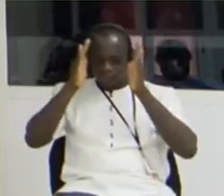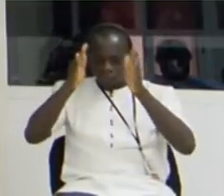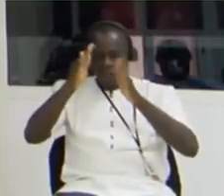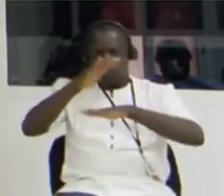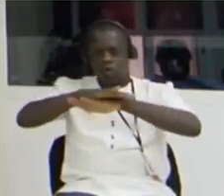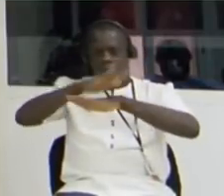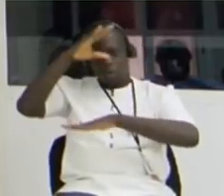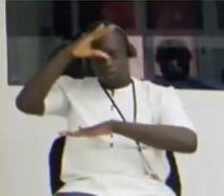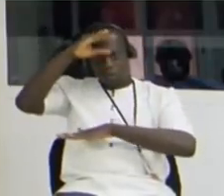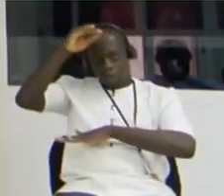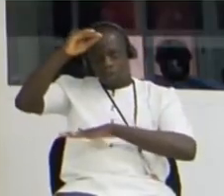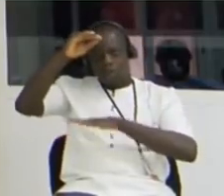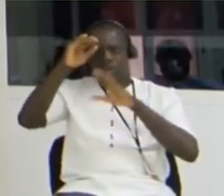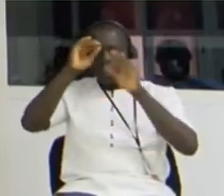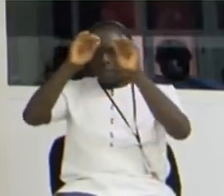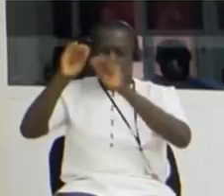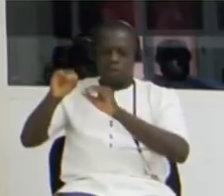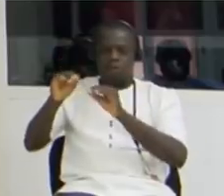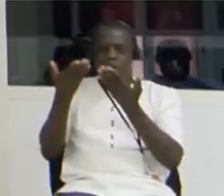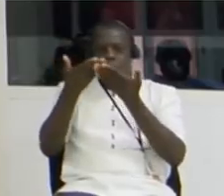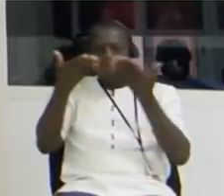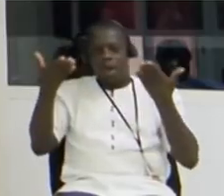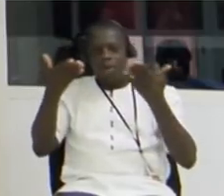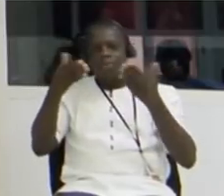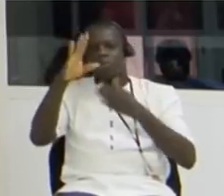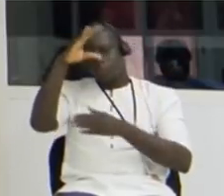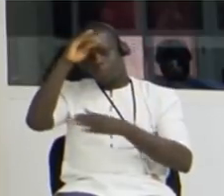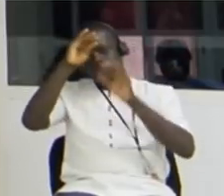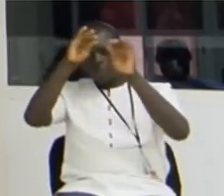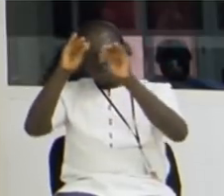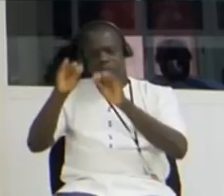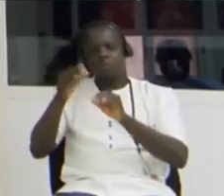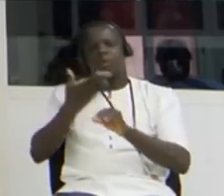too. So my main